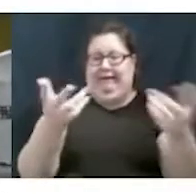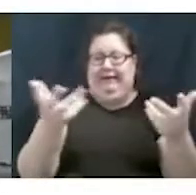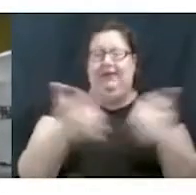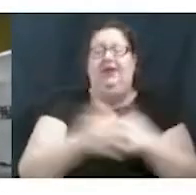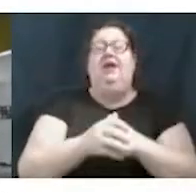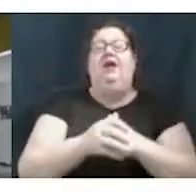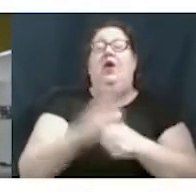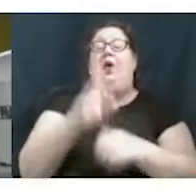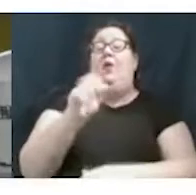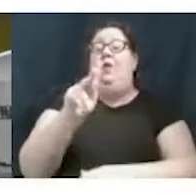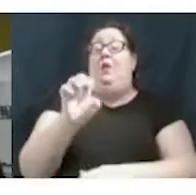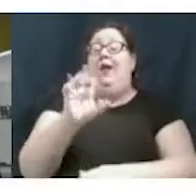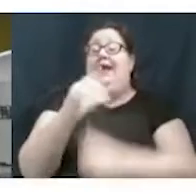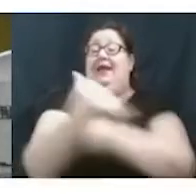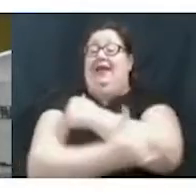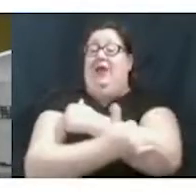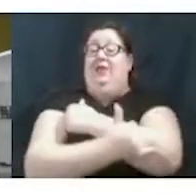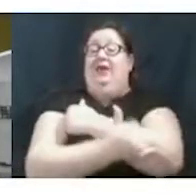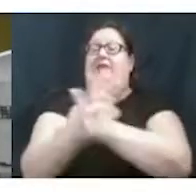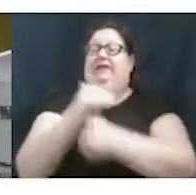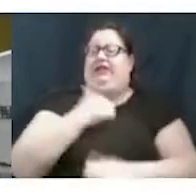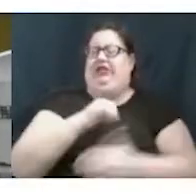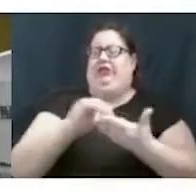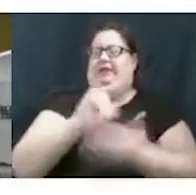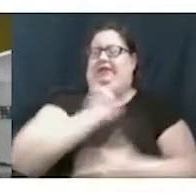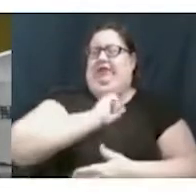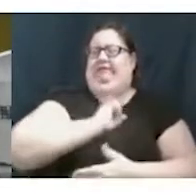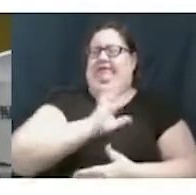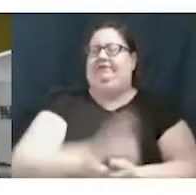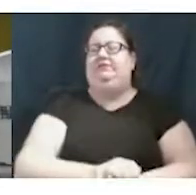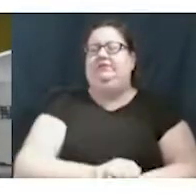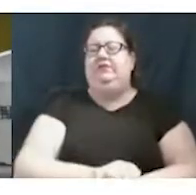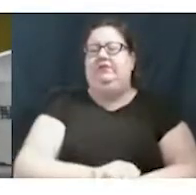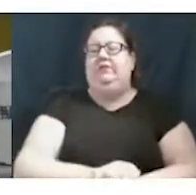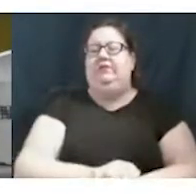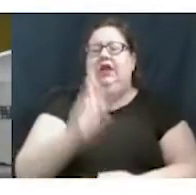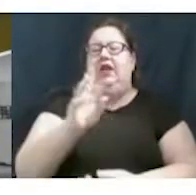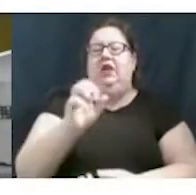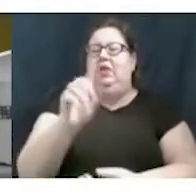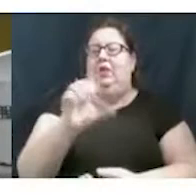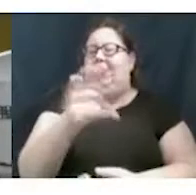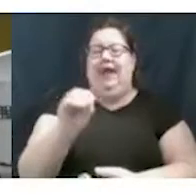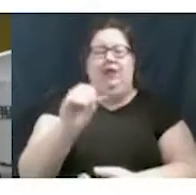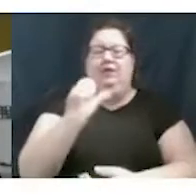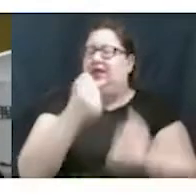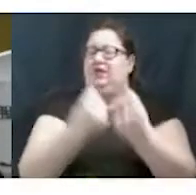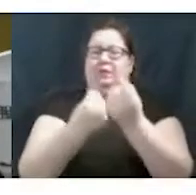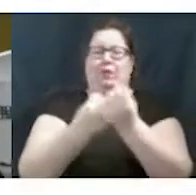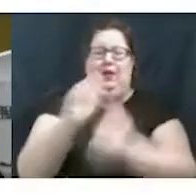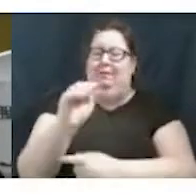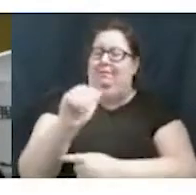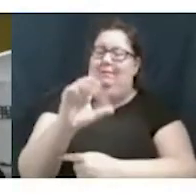County, excuse me, I got a little cough. Wake County isn't supporting Mac labs anymore. So I have a